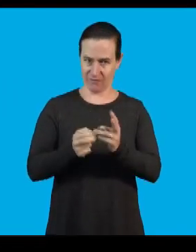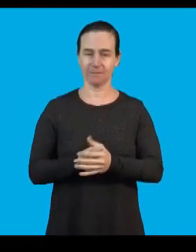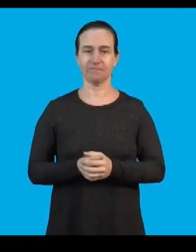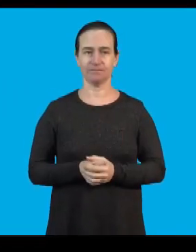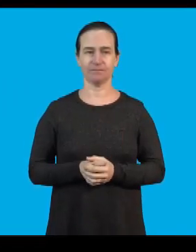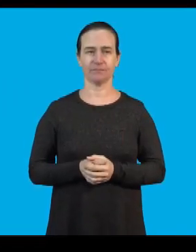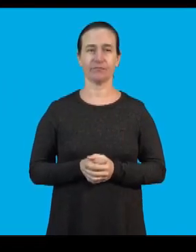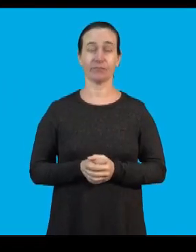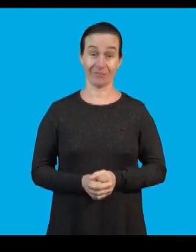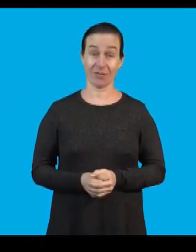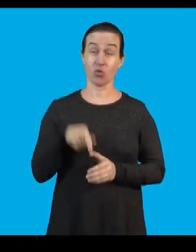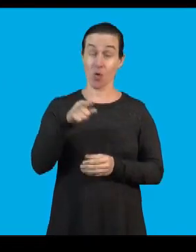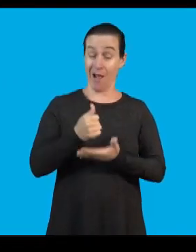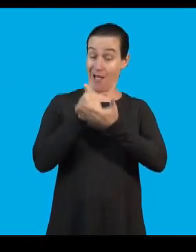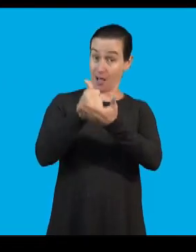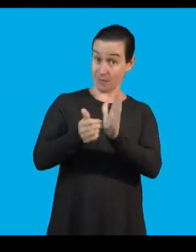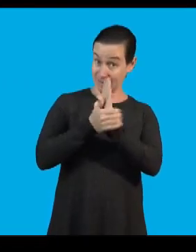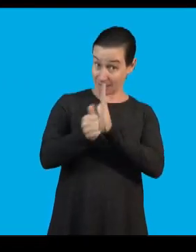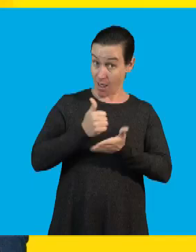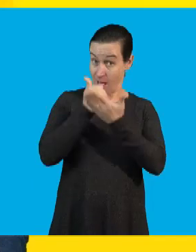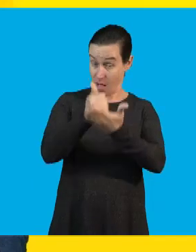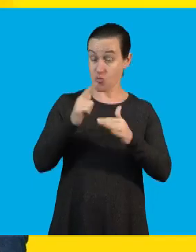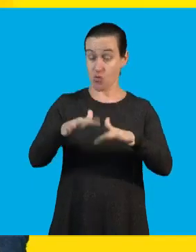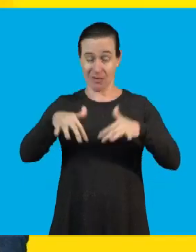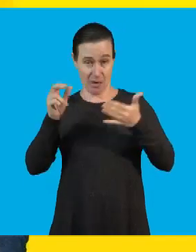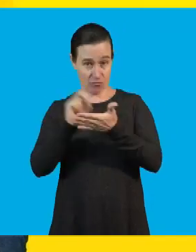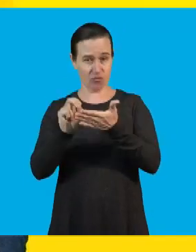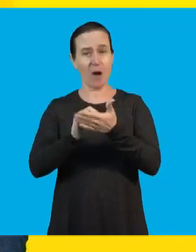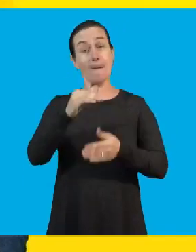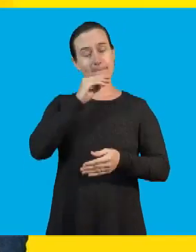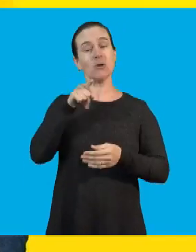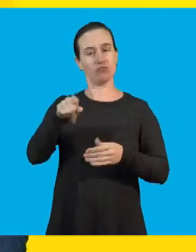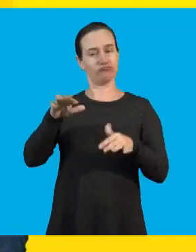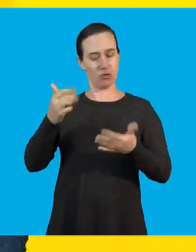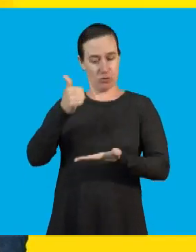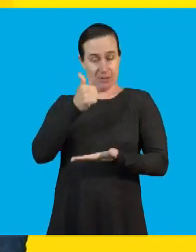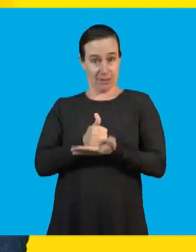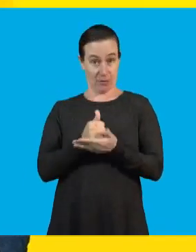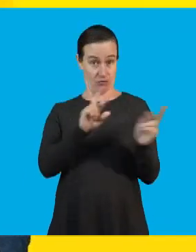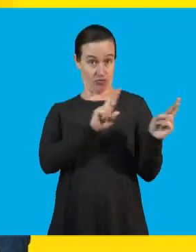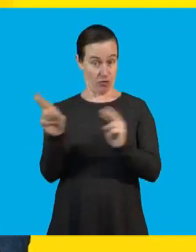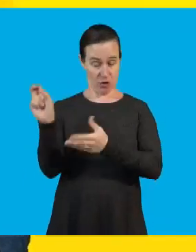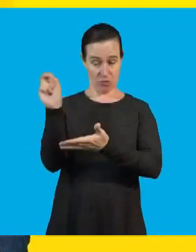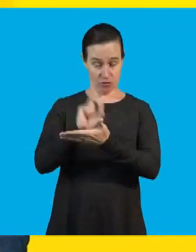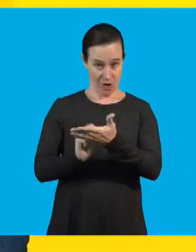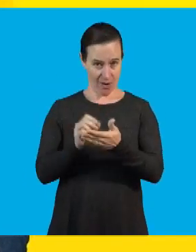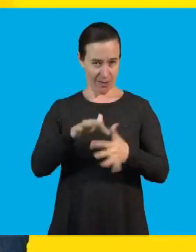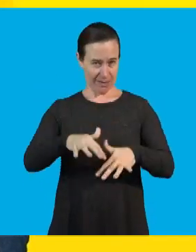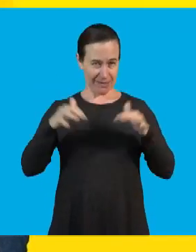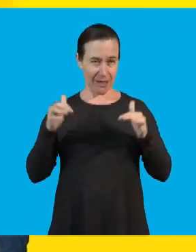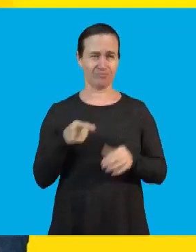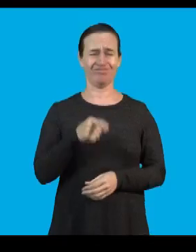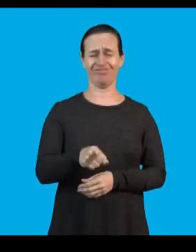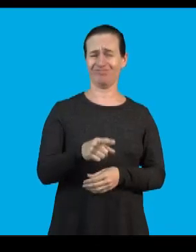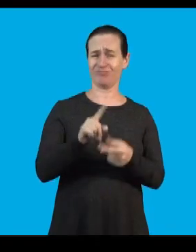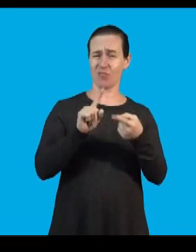look at exam writing competencies. This is when you are sitting in your exam sitting, all right? So your reading skills